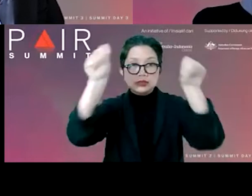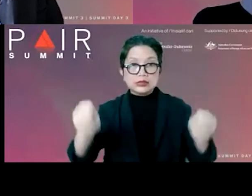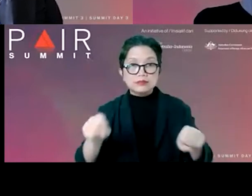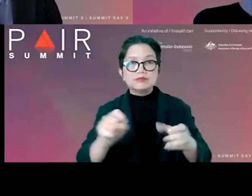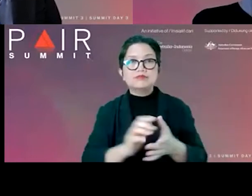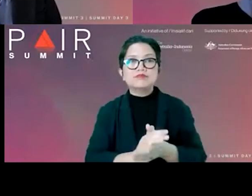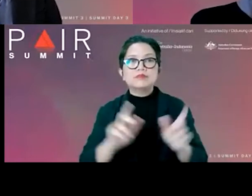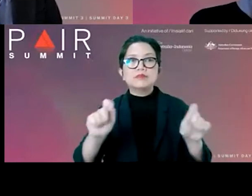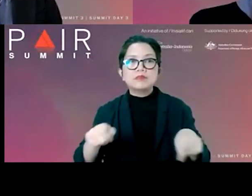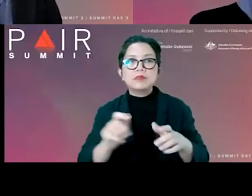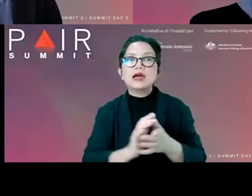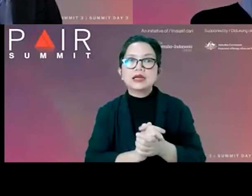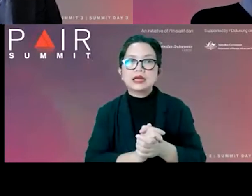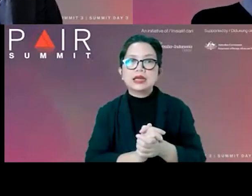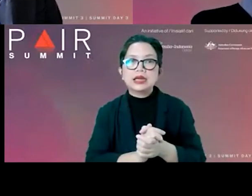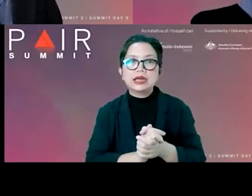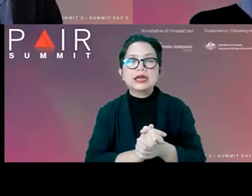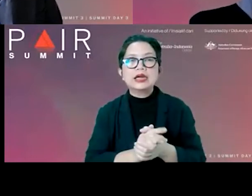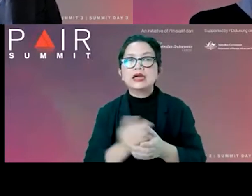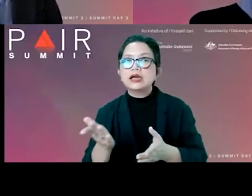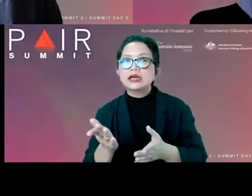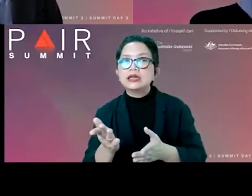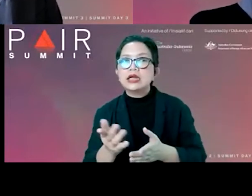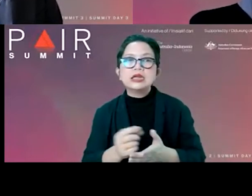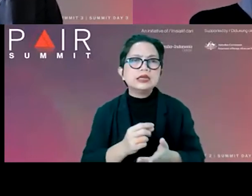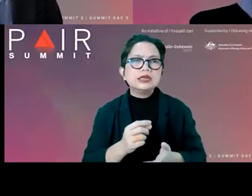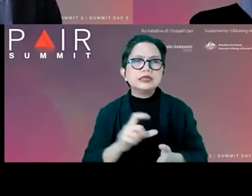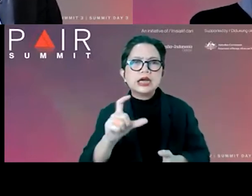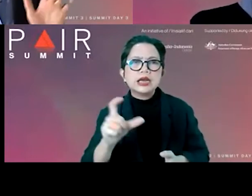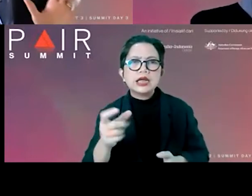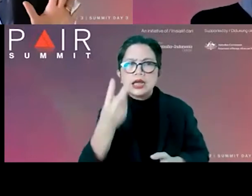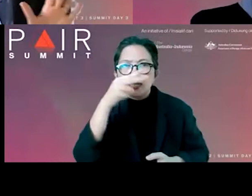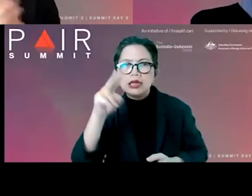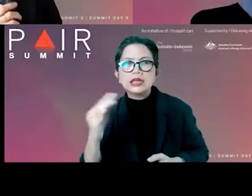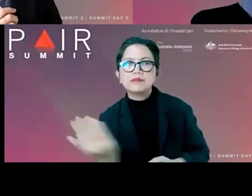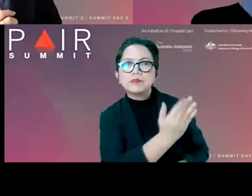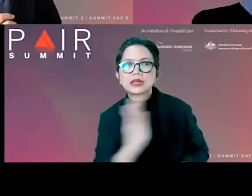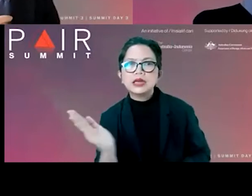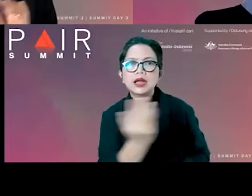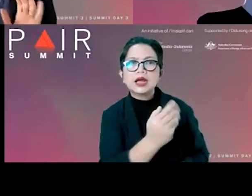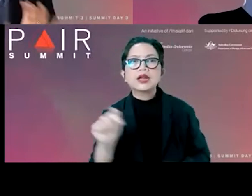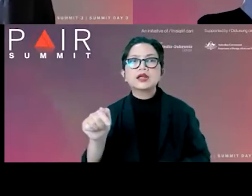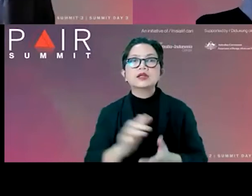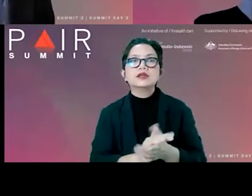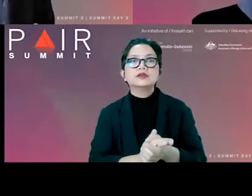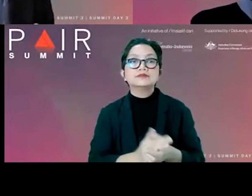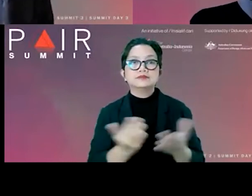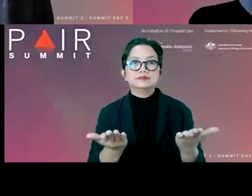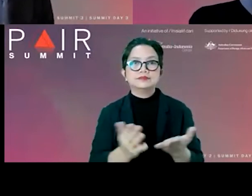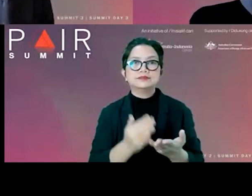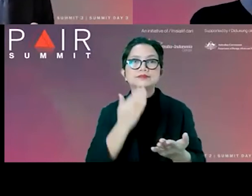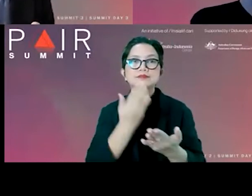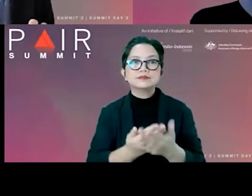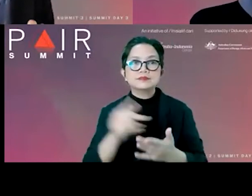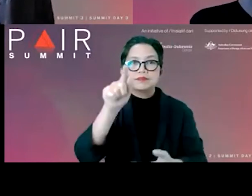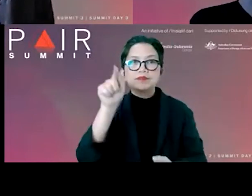different for policymakers to consider? I get the question is actually, would it help them make a